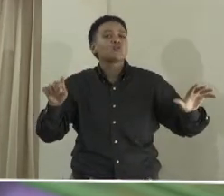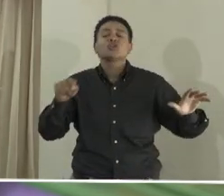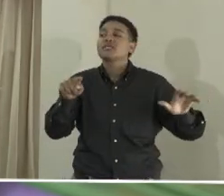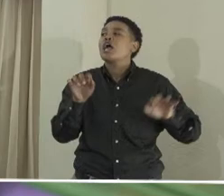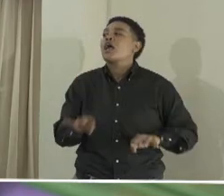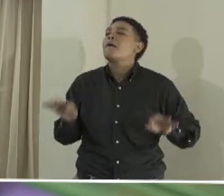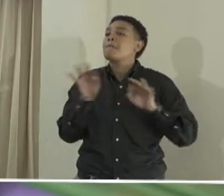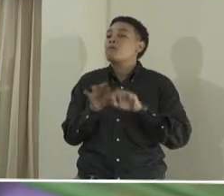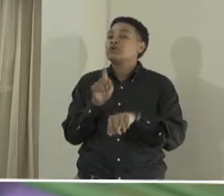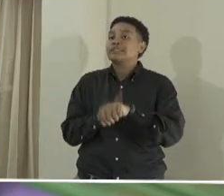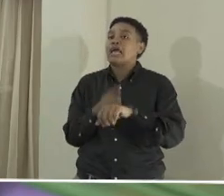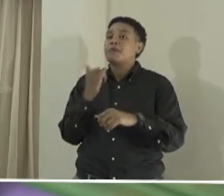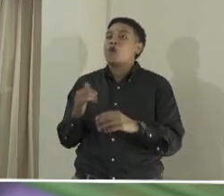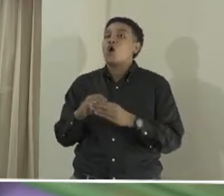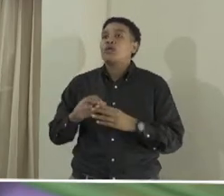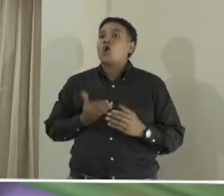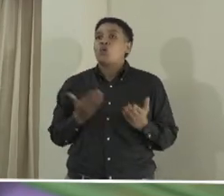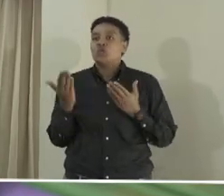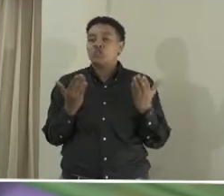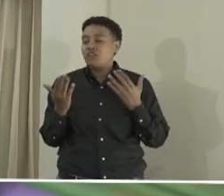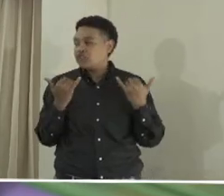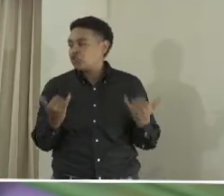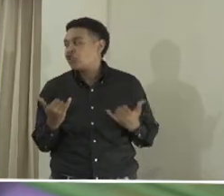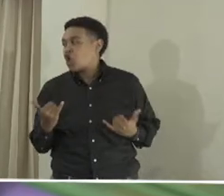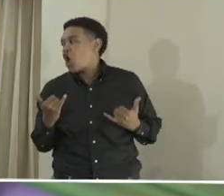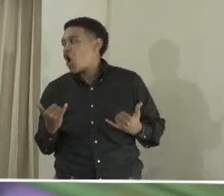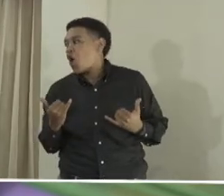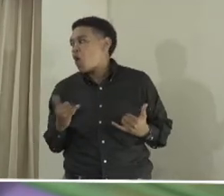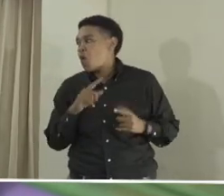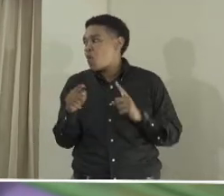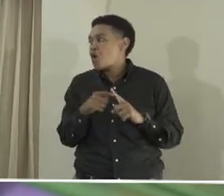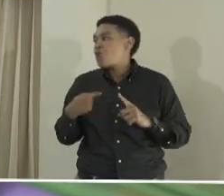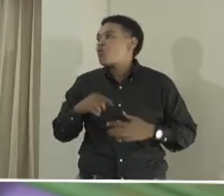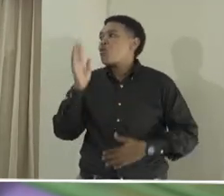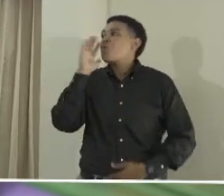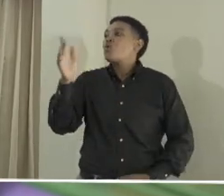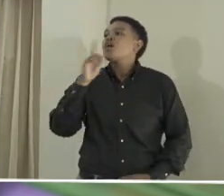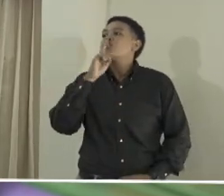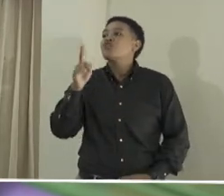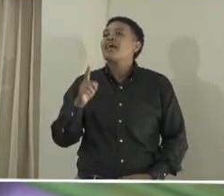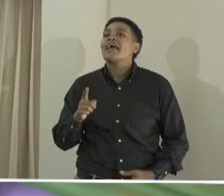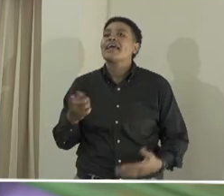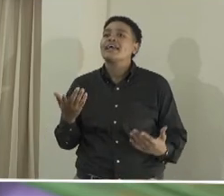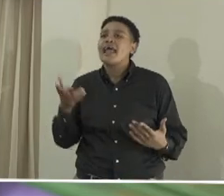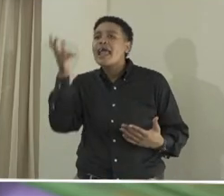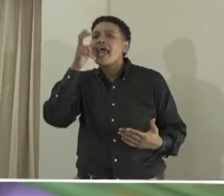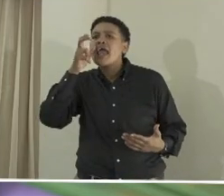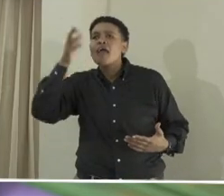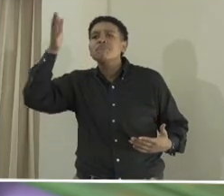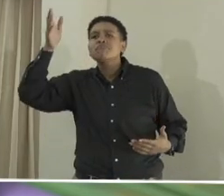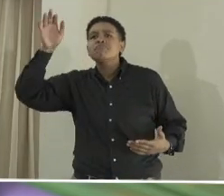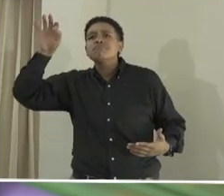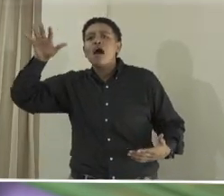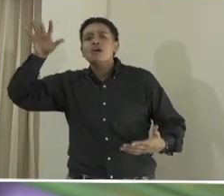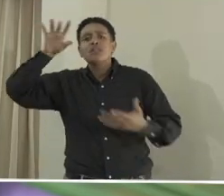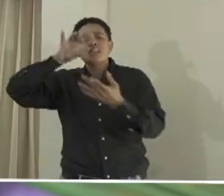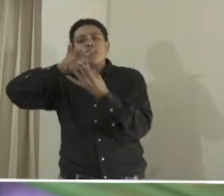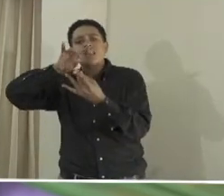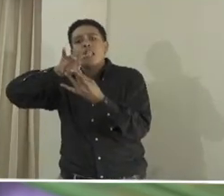crucial point in our service when we are nearing to hear from God's